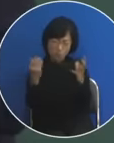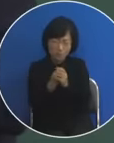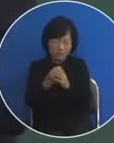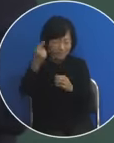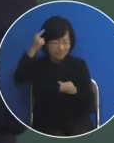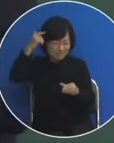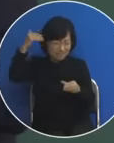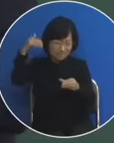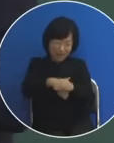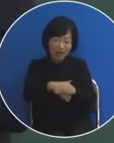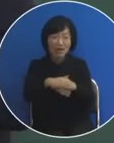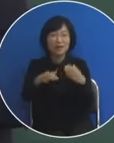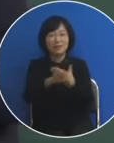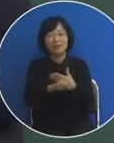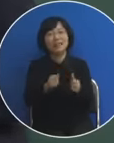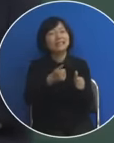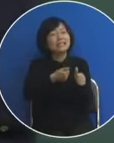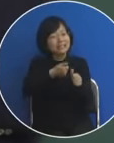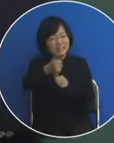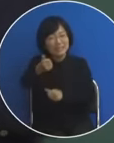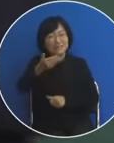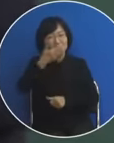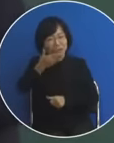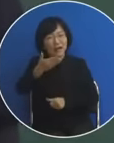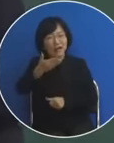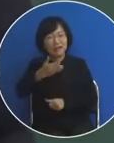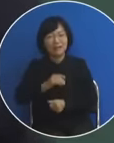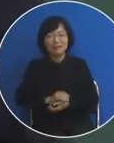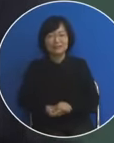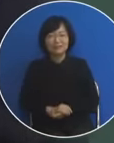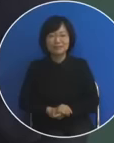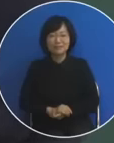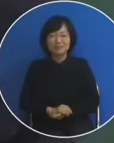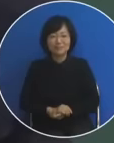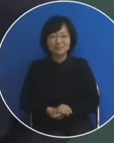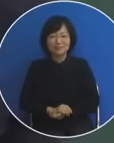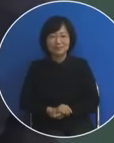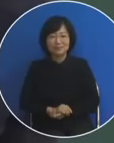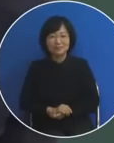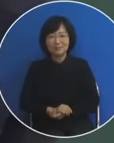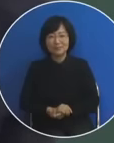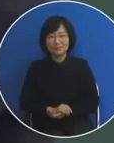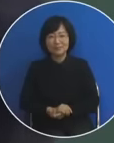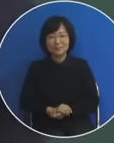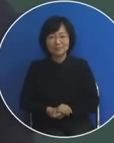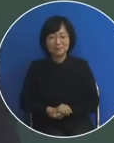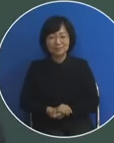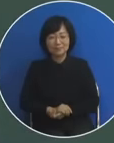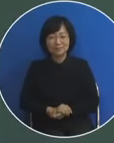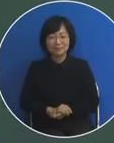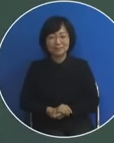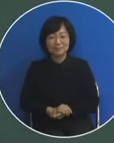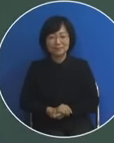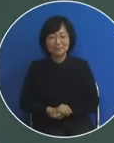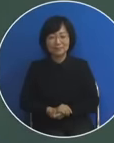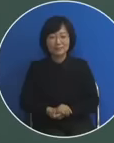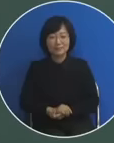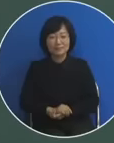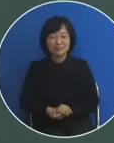The God who has an absolute goal, what is God's goal for you to be imprinted with the gospel? Then you'll be someone who has complete victory.